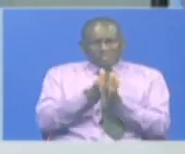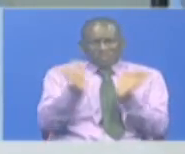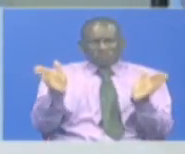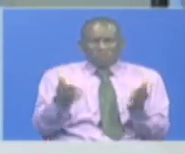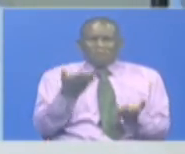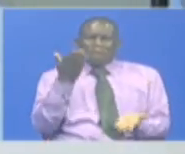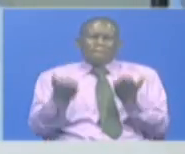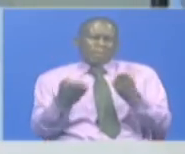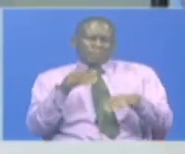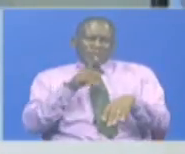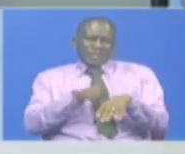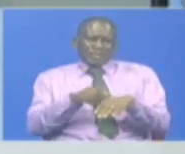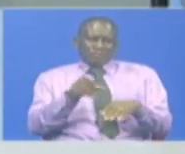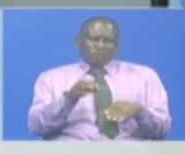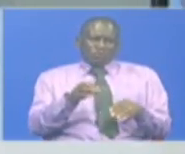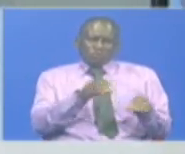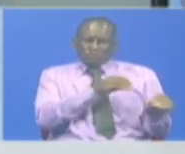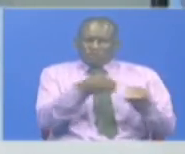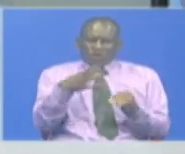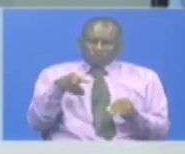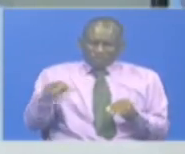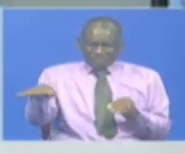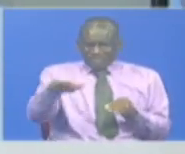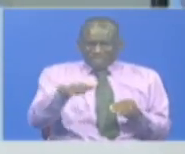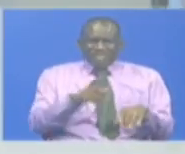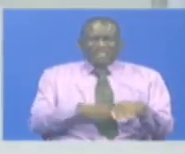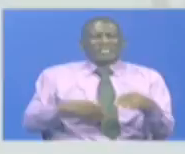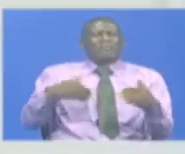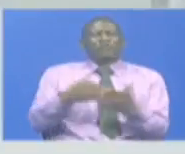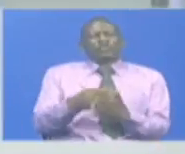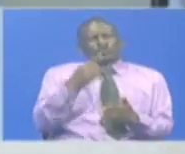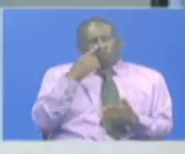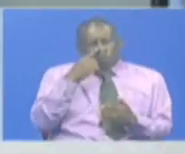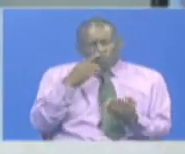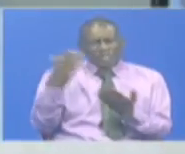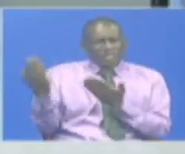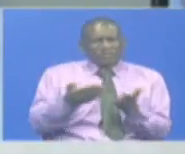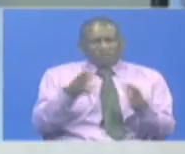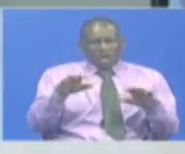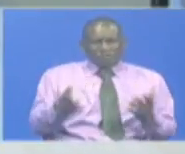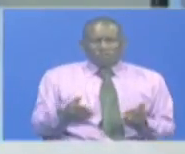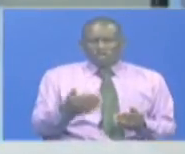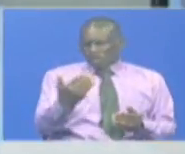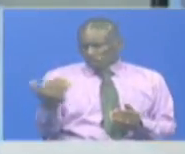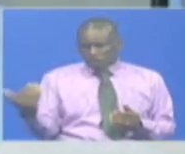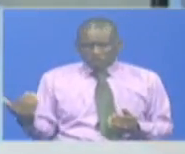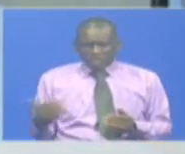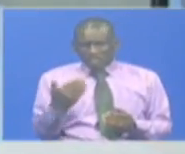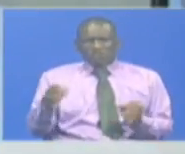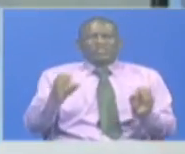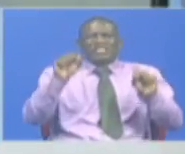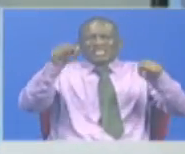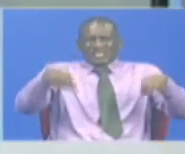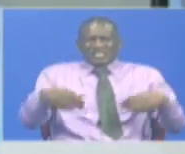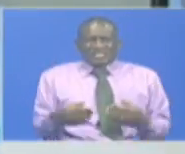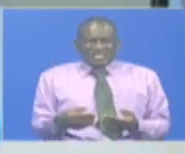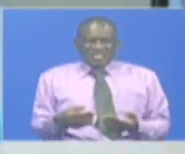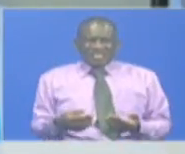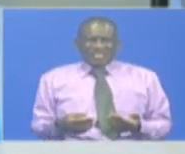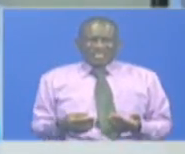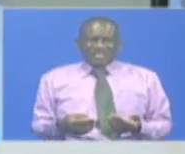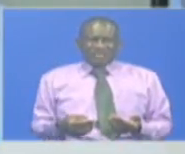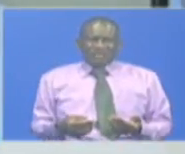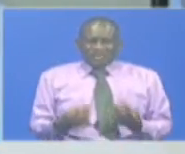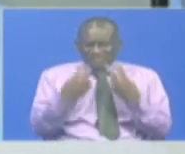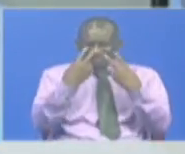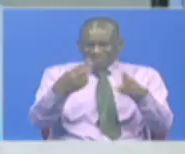get out of this place today, when you get home, how do they receive you? For the children, yes, they take me as